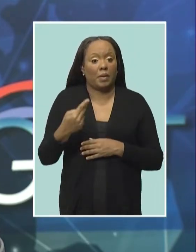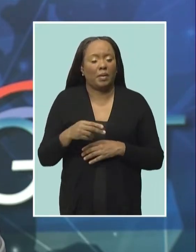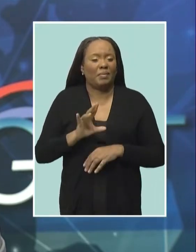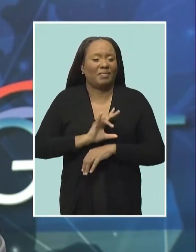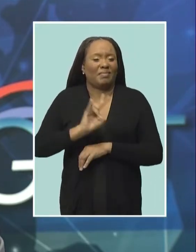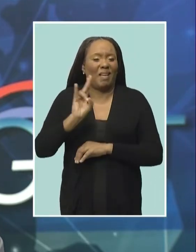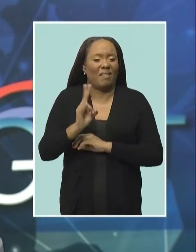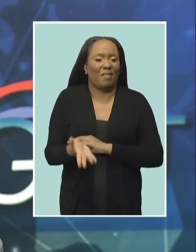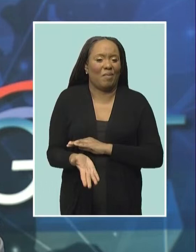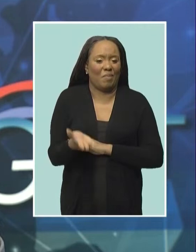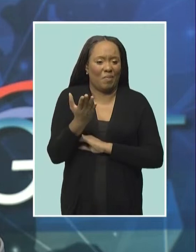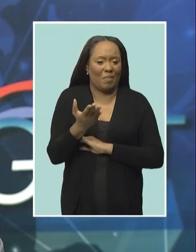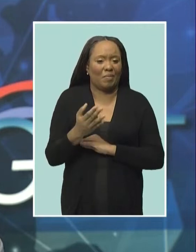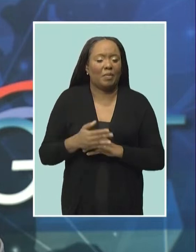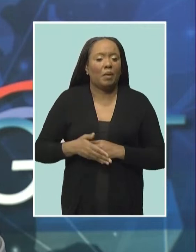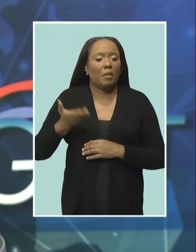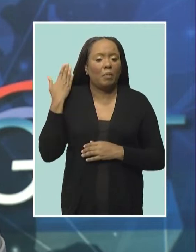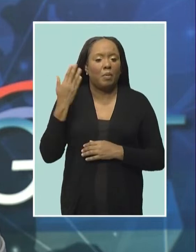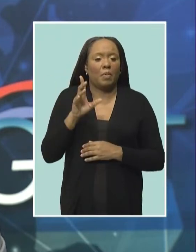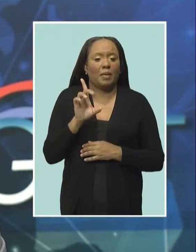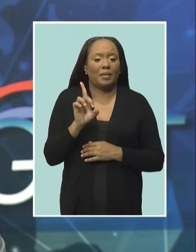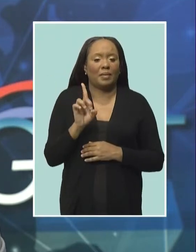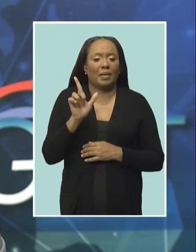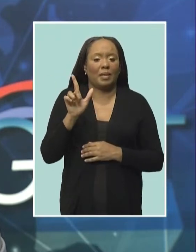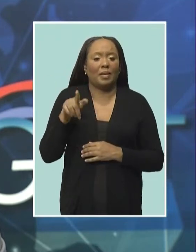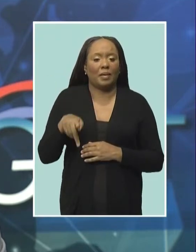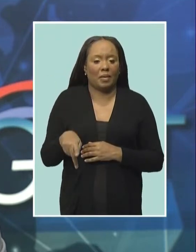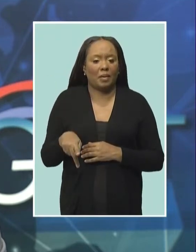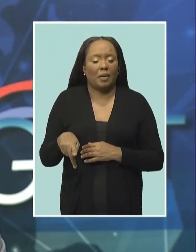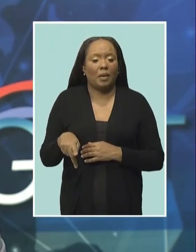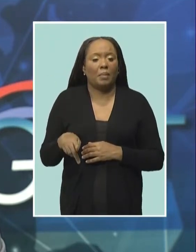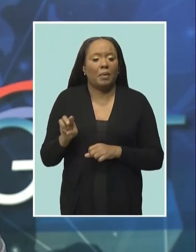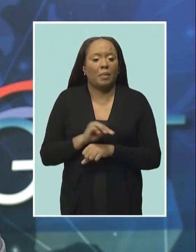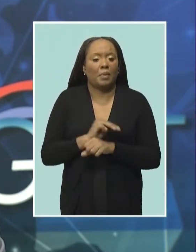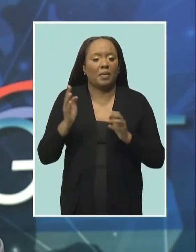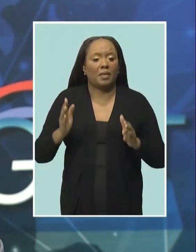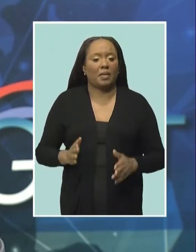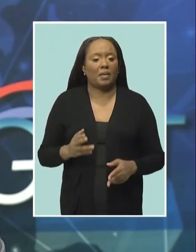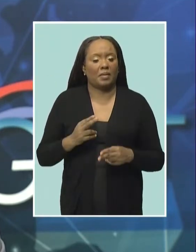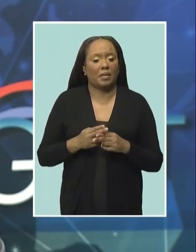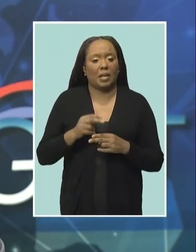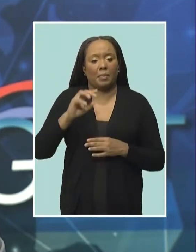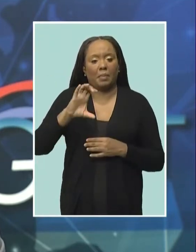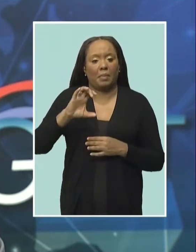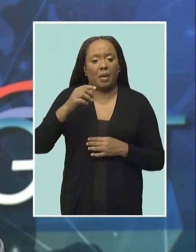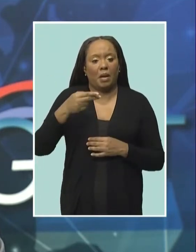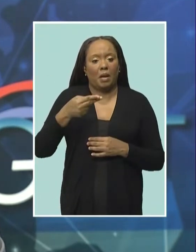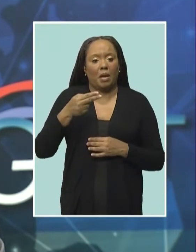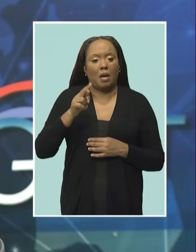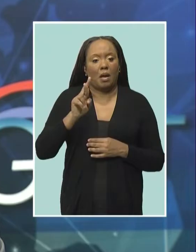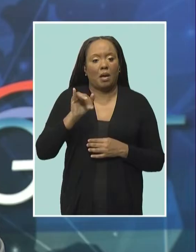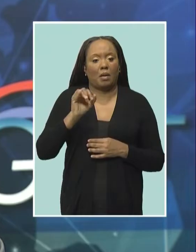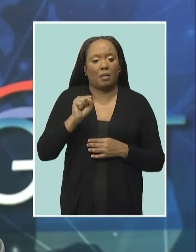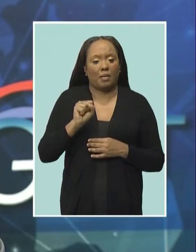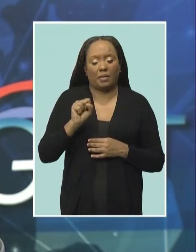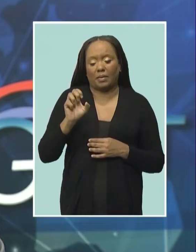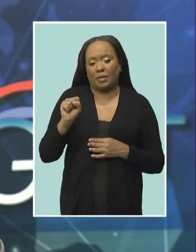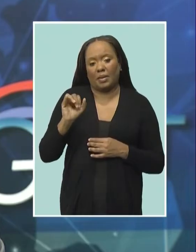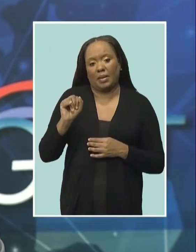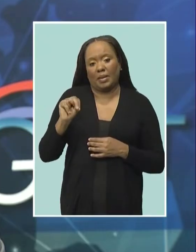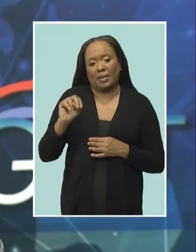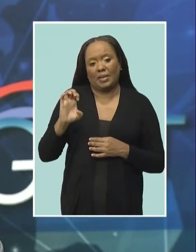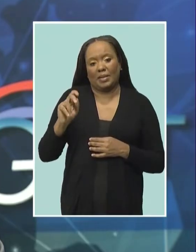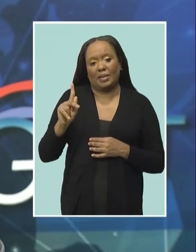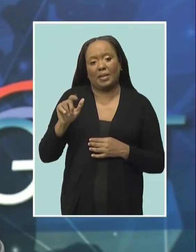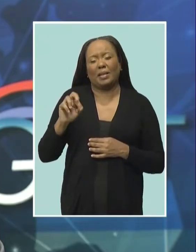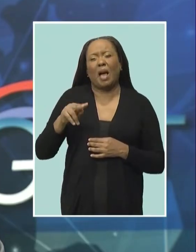Queen Elizabeth Hospital. The former Democratic Labour Party Cabinet Minister Chris Sinclair has reminisced about